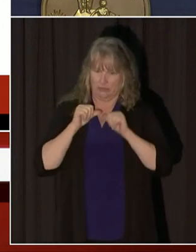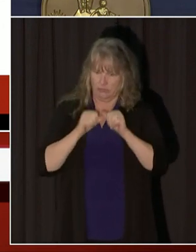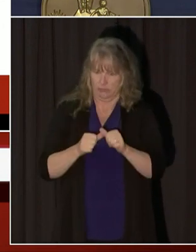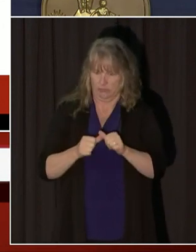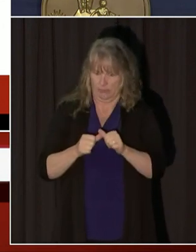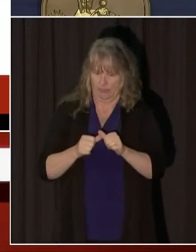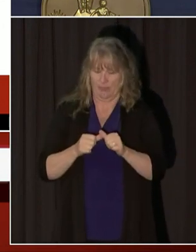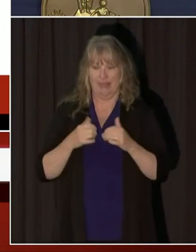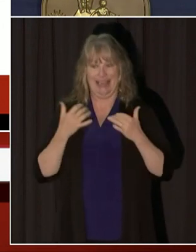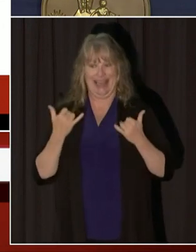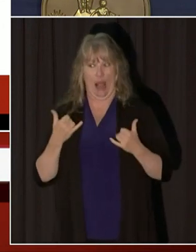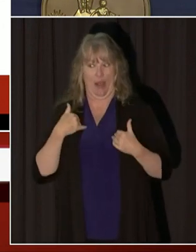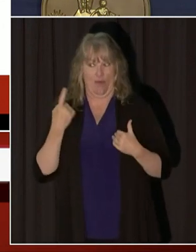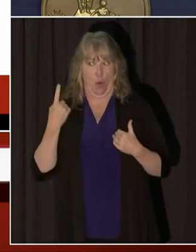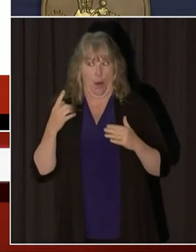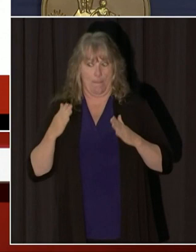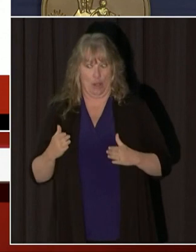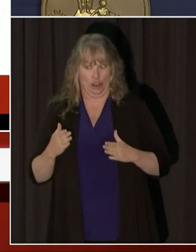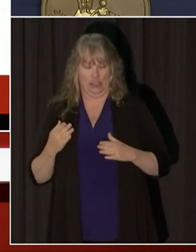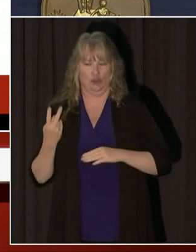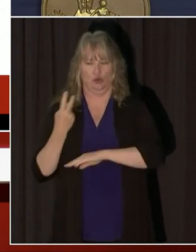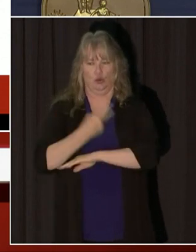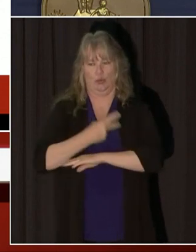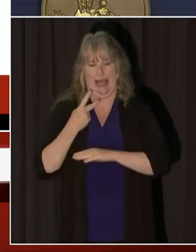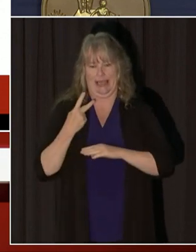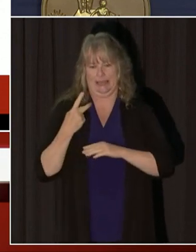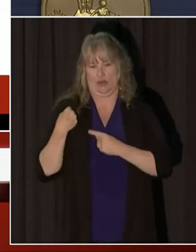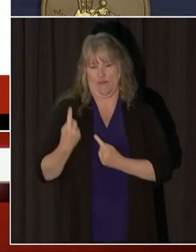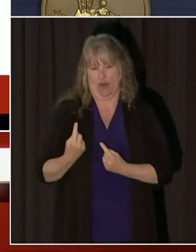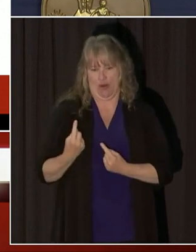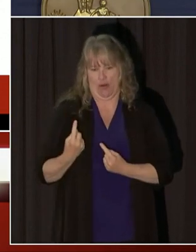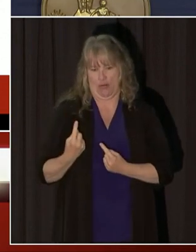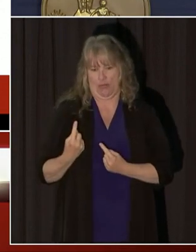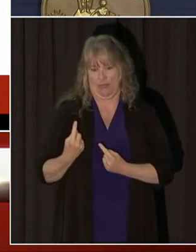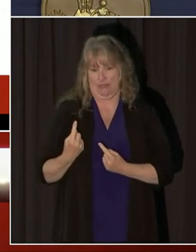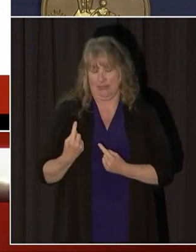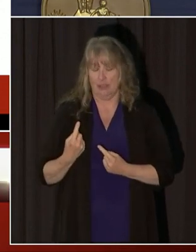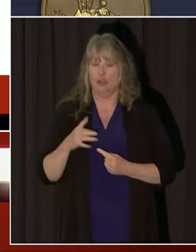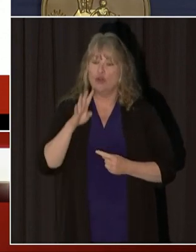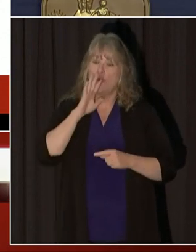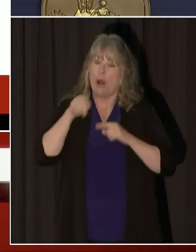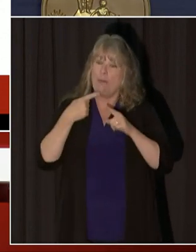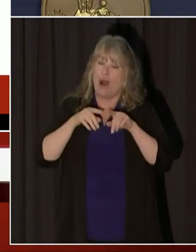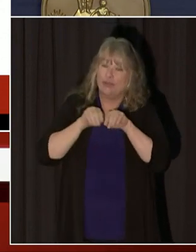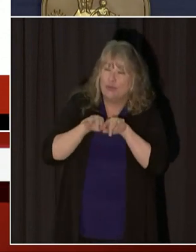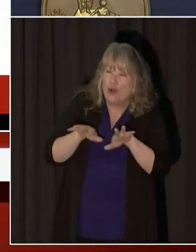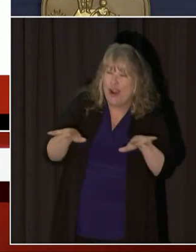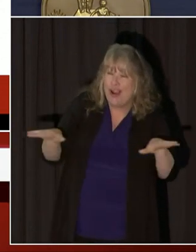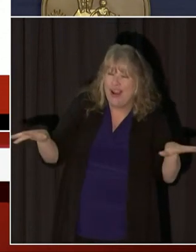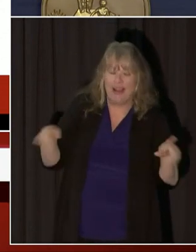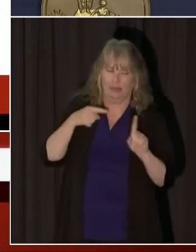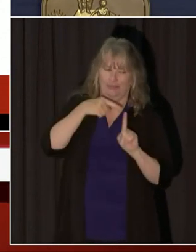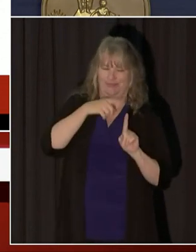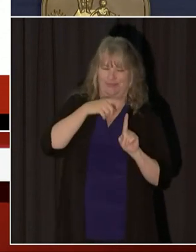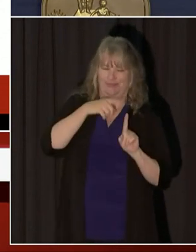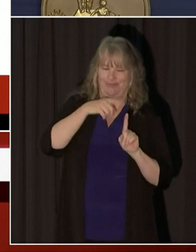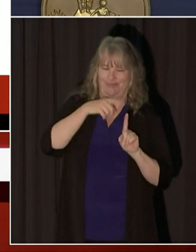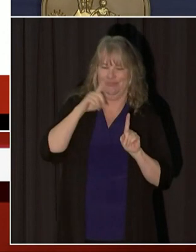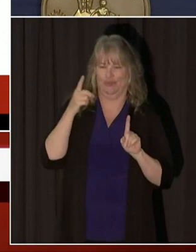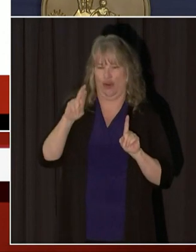at 2 days. In terms of community spread, Dr. Nesbitt will talk more about this, but that data point